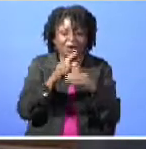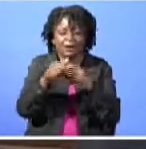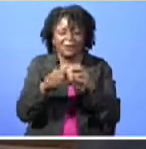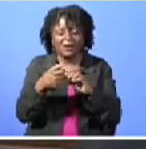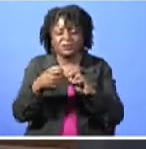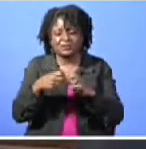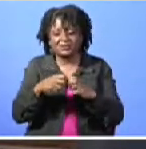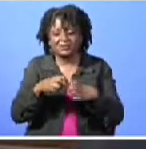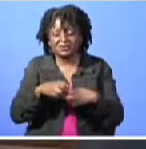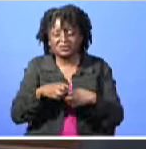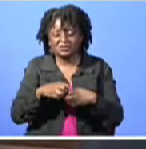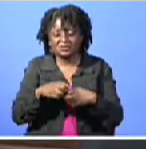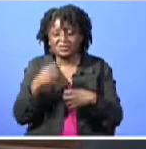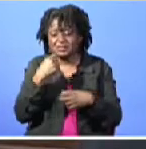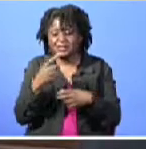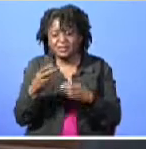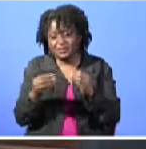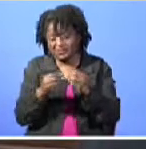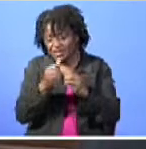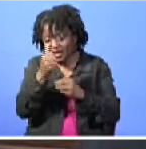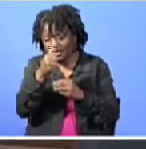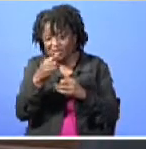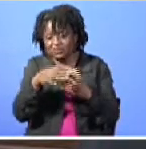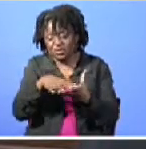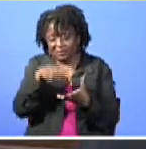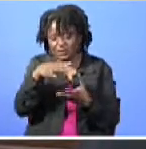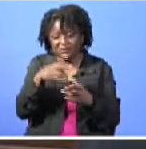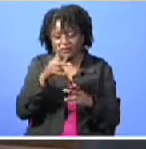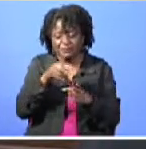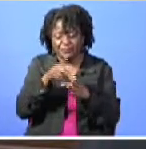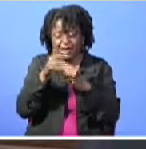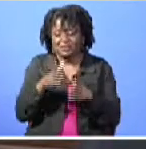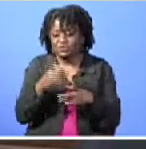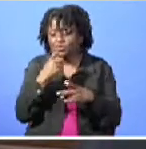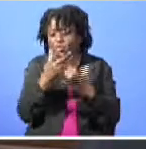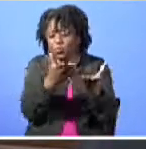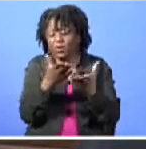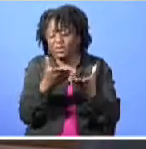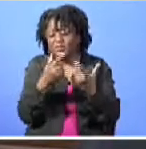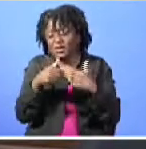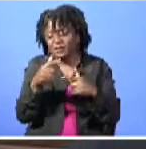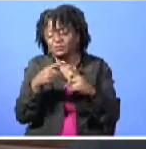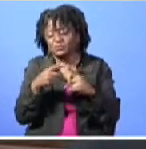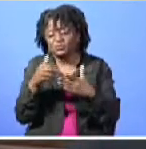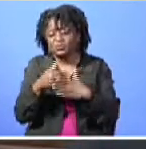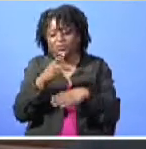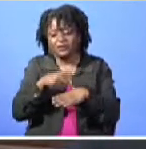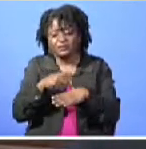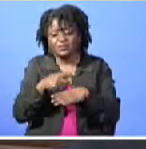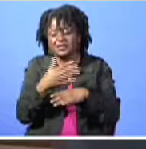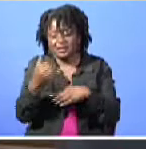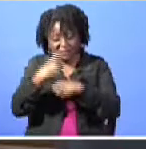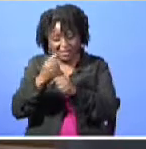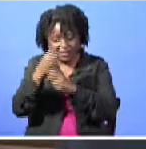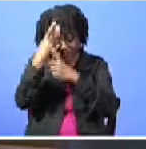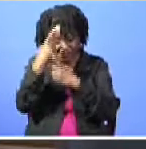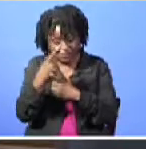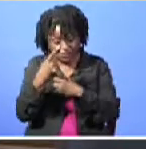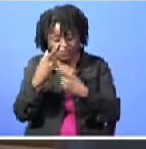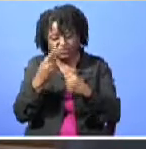an excess load of passengers who wanted to come to New Providence, so an immediate decision was made to try and obtain as many accommodations as